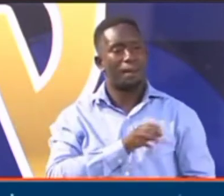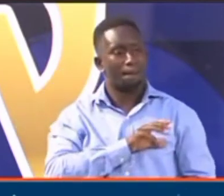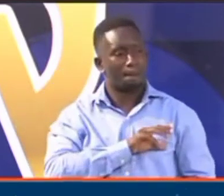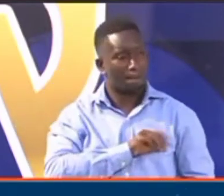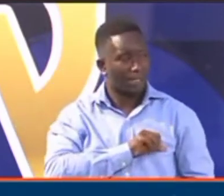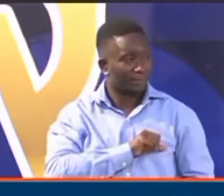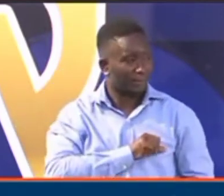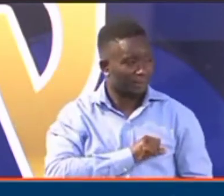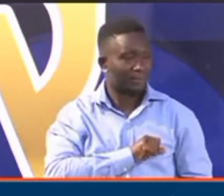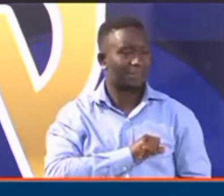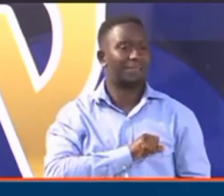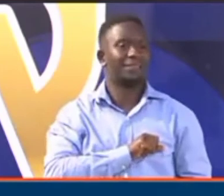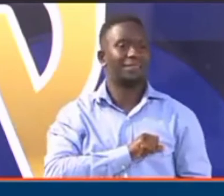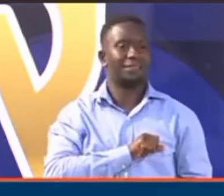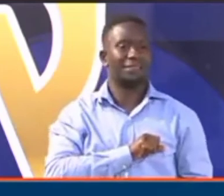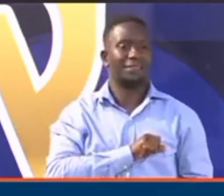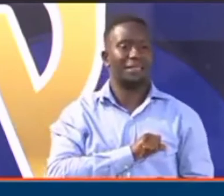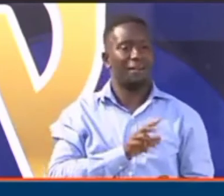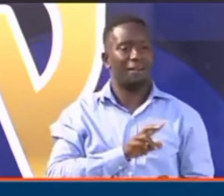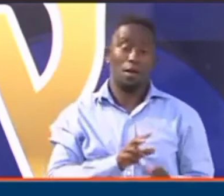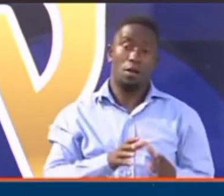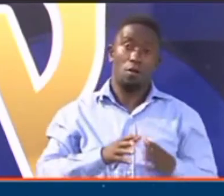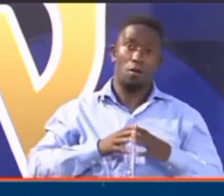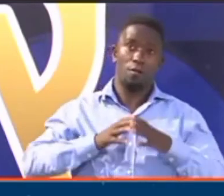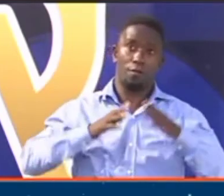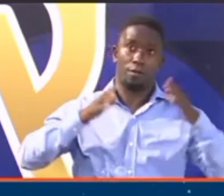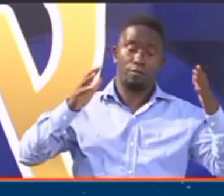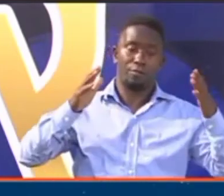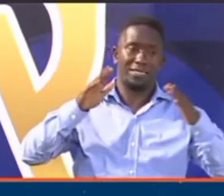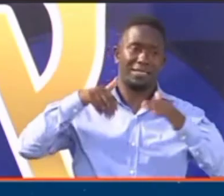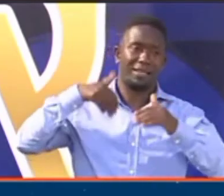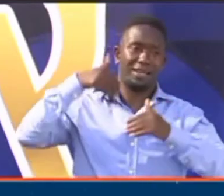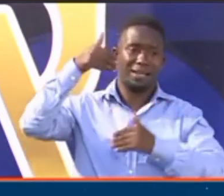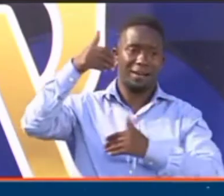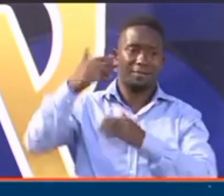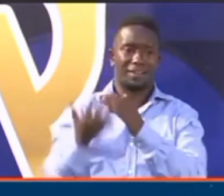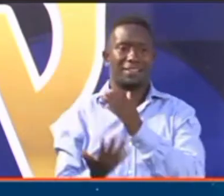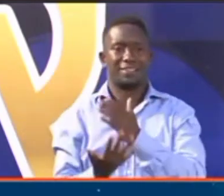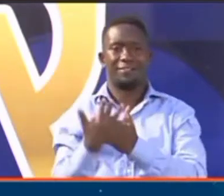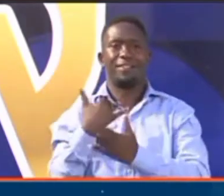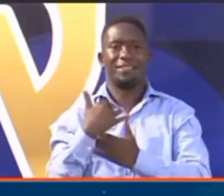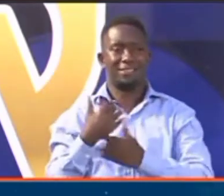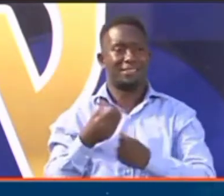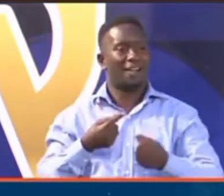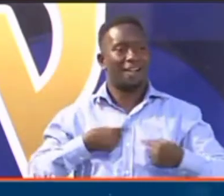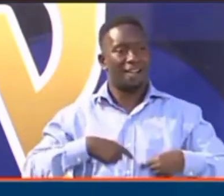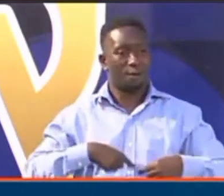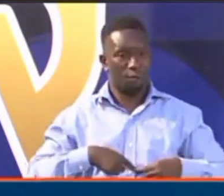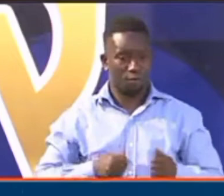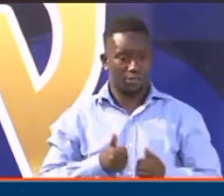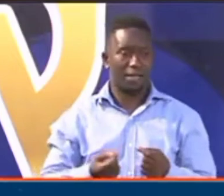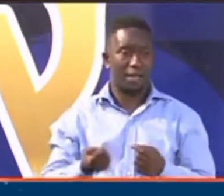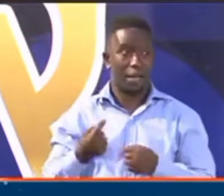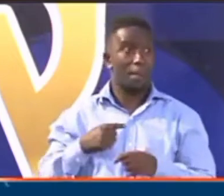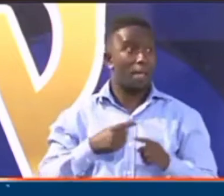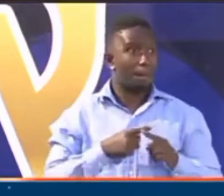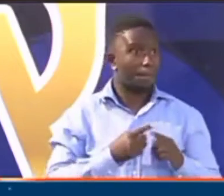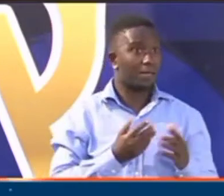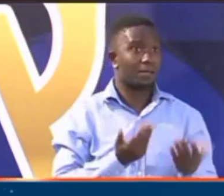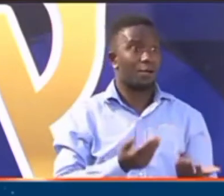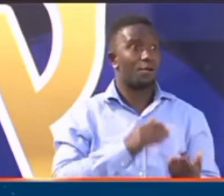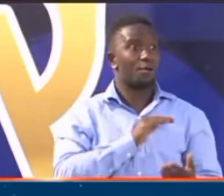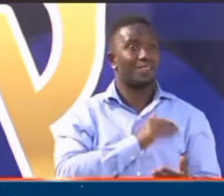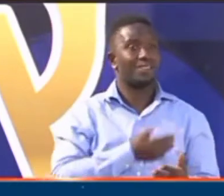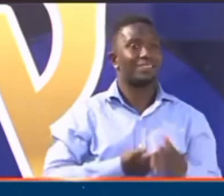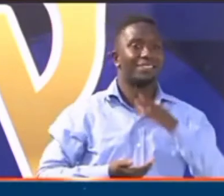especially because of the great after effects that are going to come after experiencing this program. Ladies and gentlemen, let's